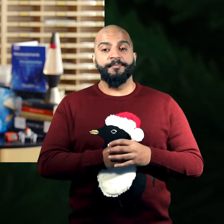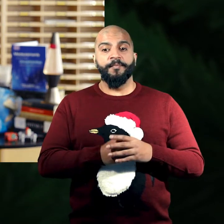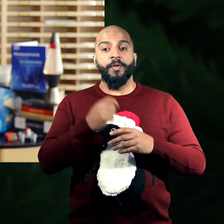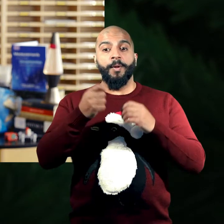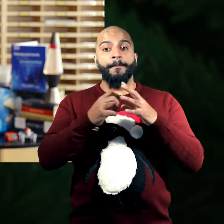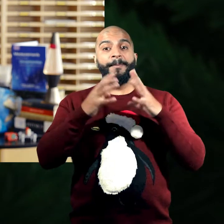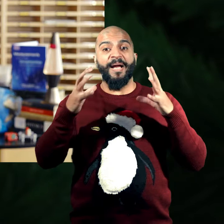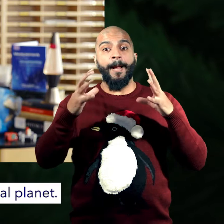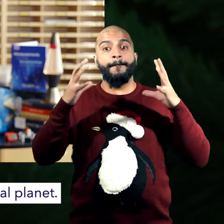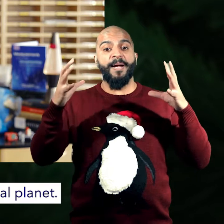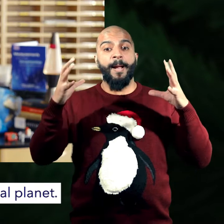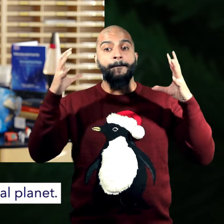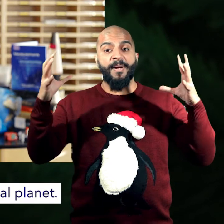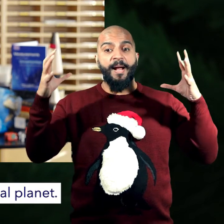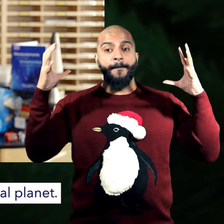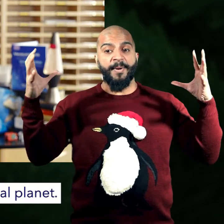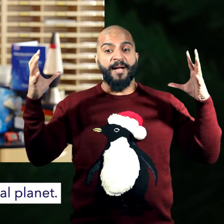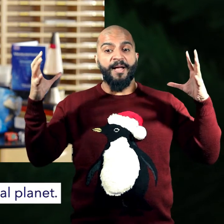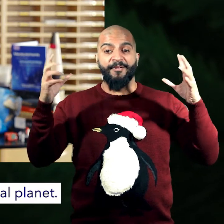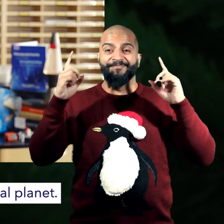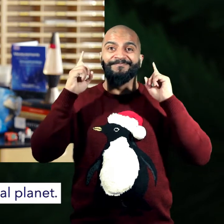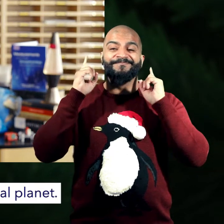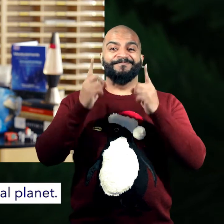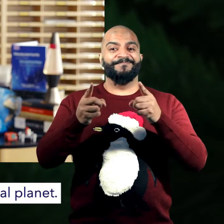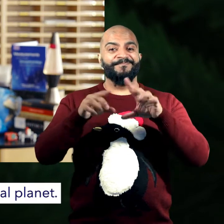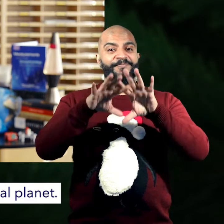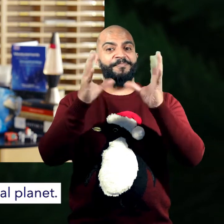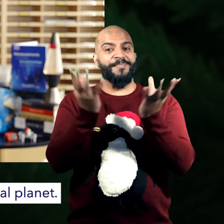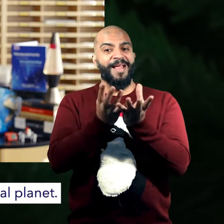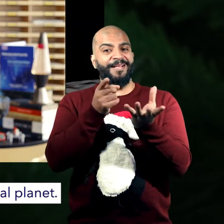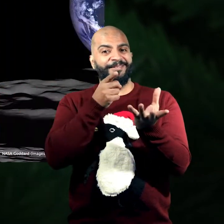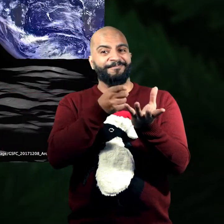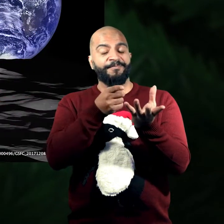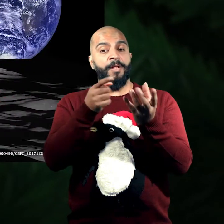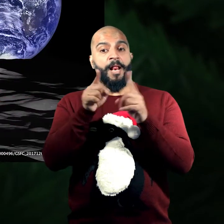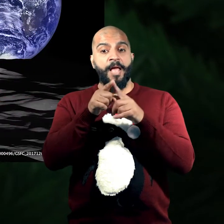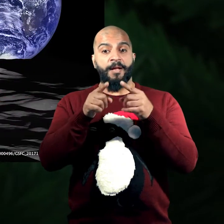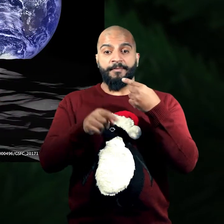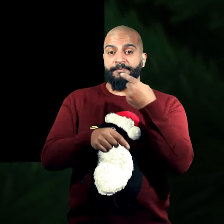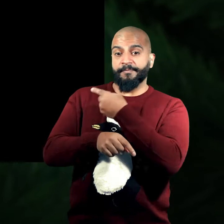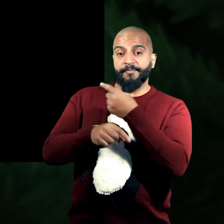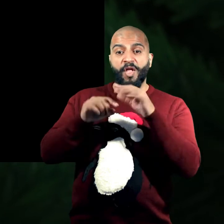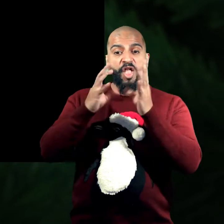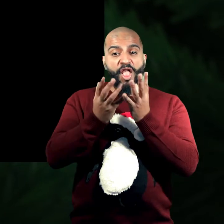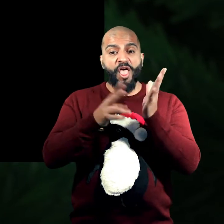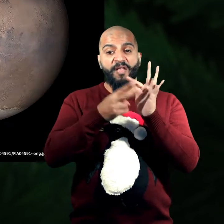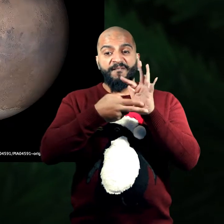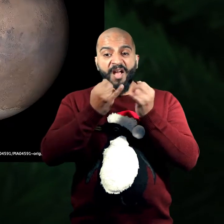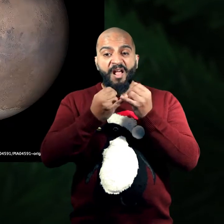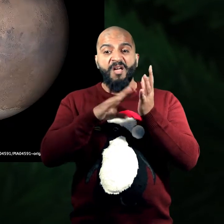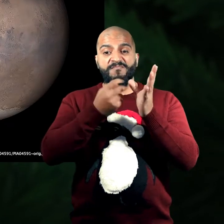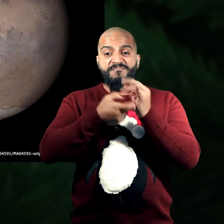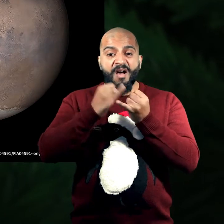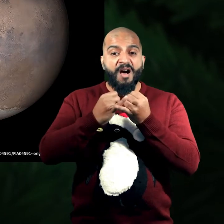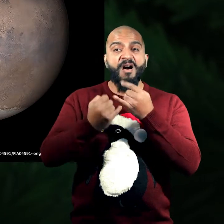will get bigger and bigger, and that's how you might eventually form a terrestrial planet, like the Earth or Venus or